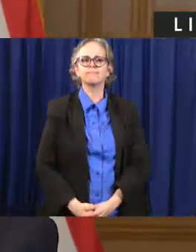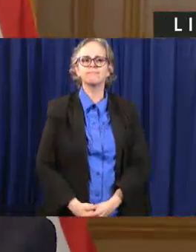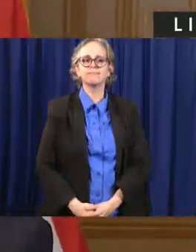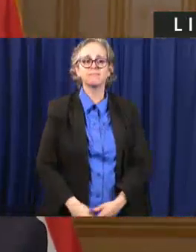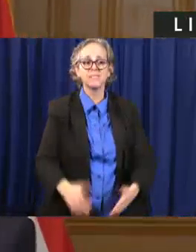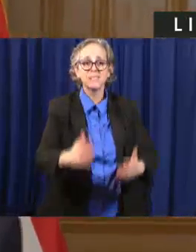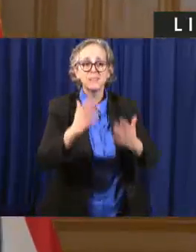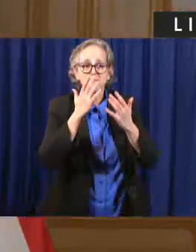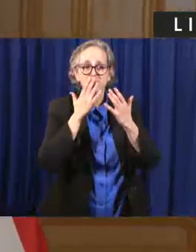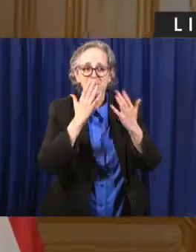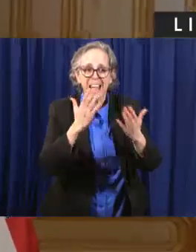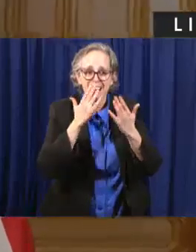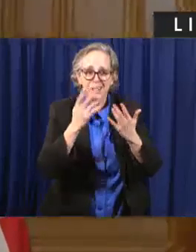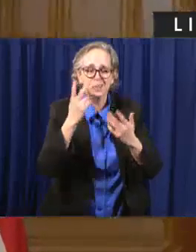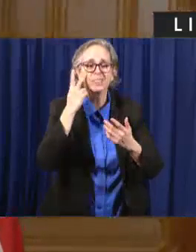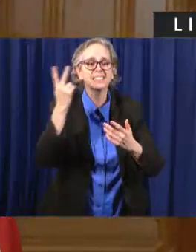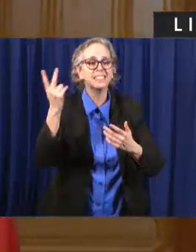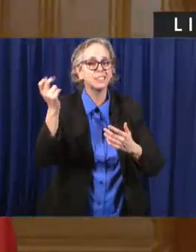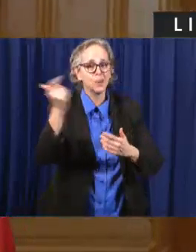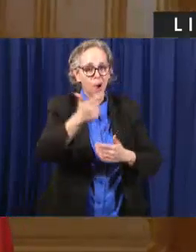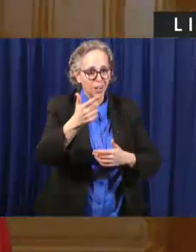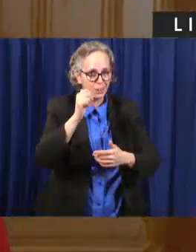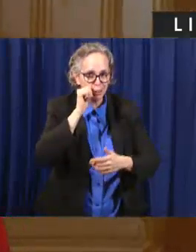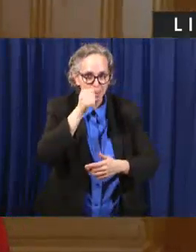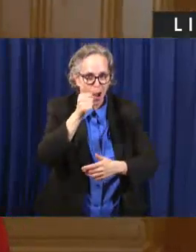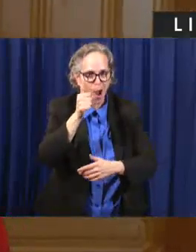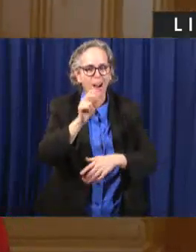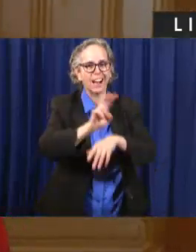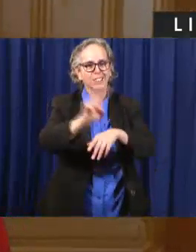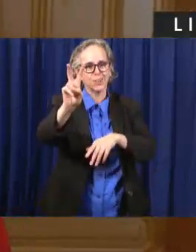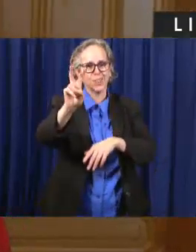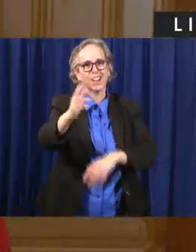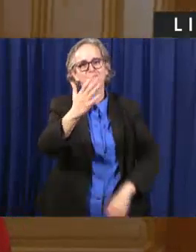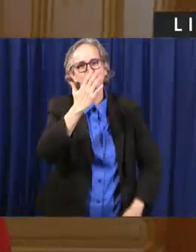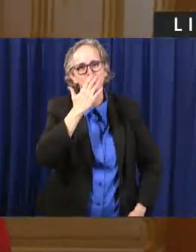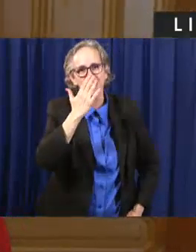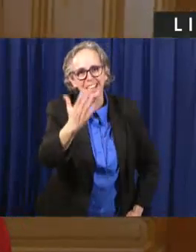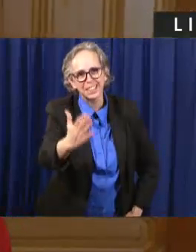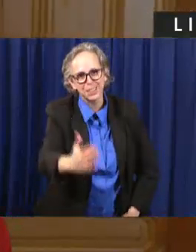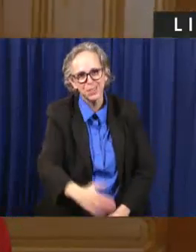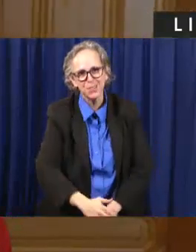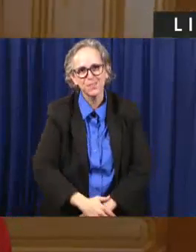We'll see you all tomorrow at 2 o'clock. Thank you.